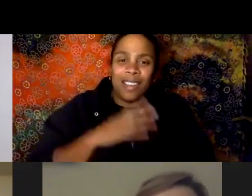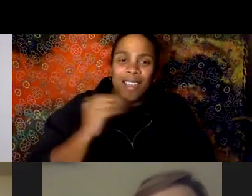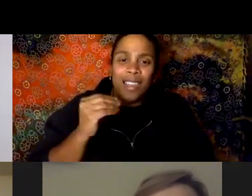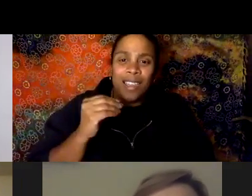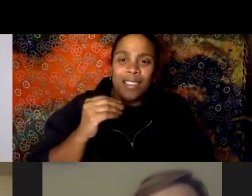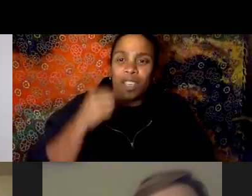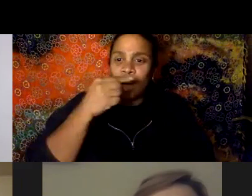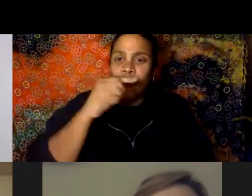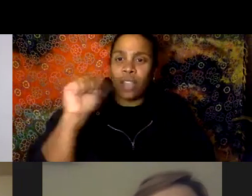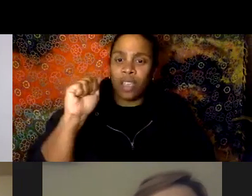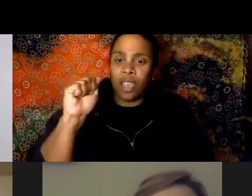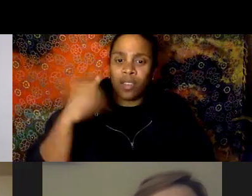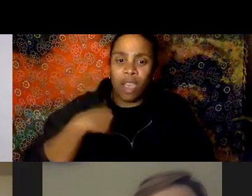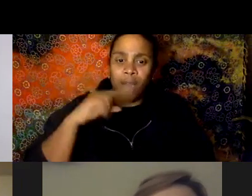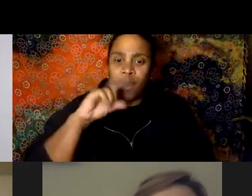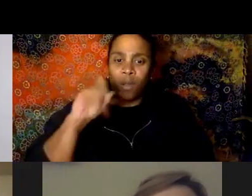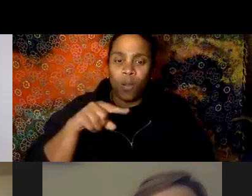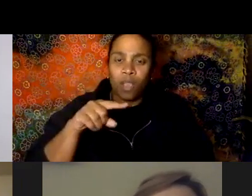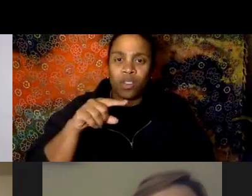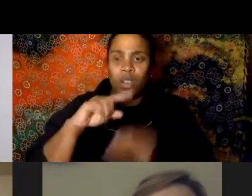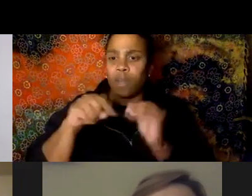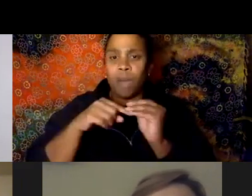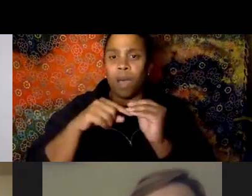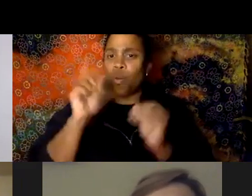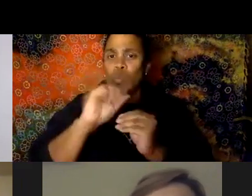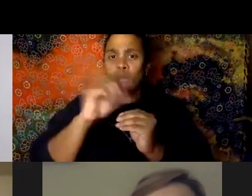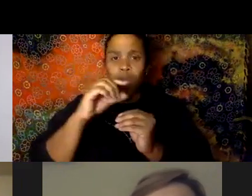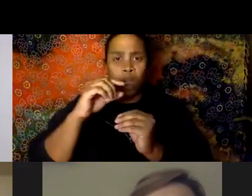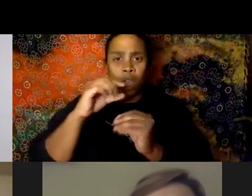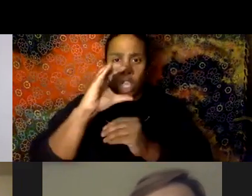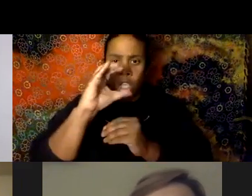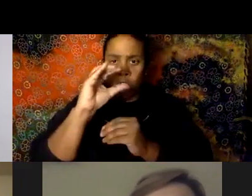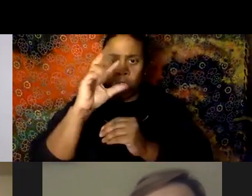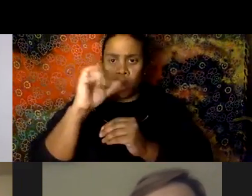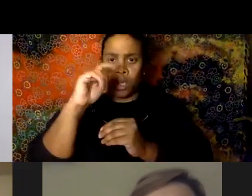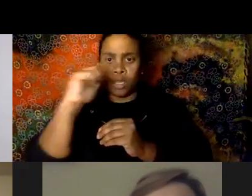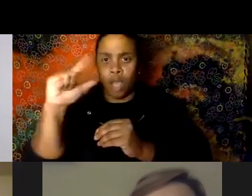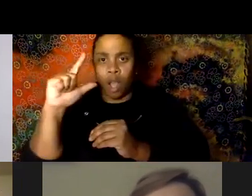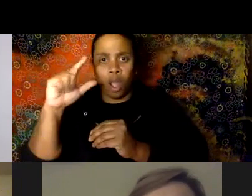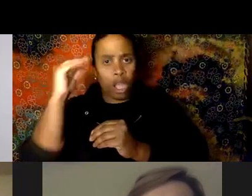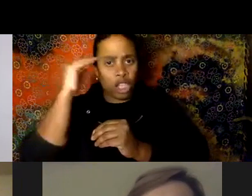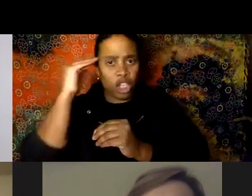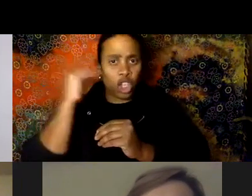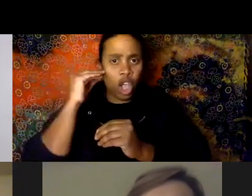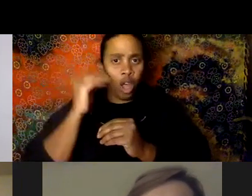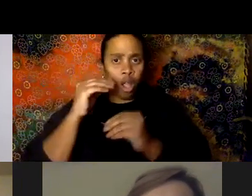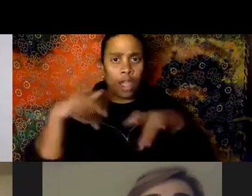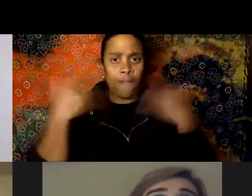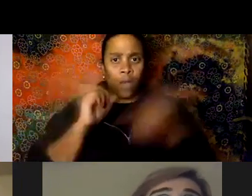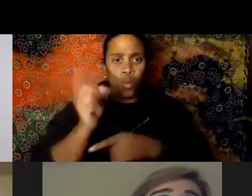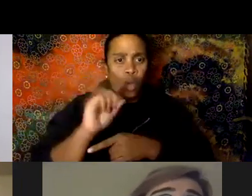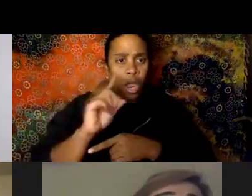Ashley, there's a question about where the Crystal Skull event is going to be. Yeah, that's a great question.